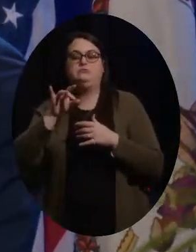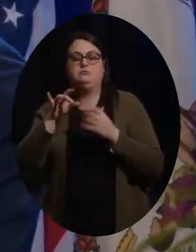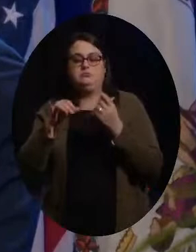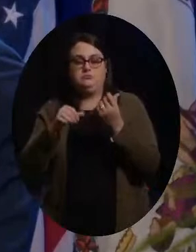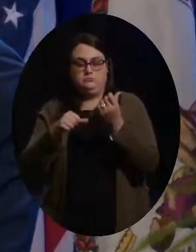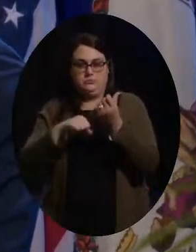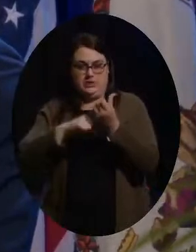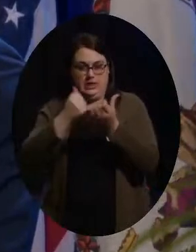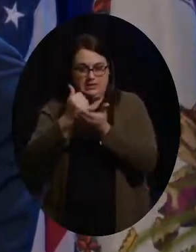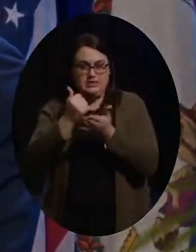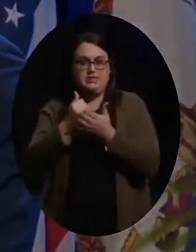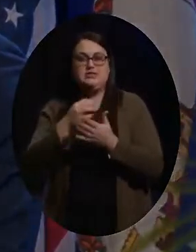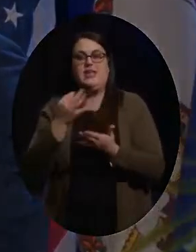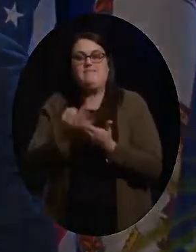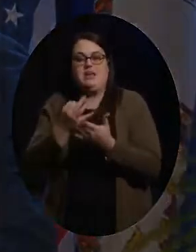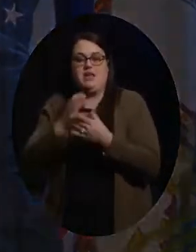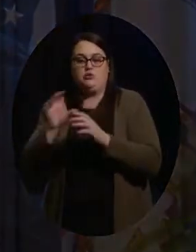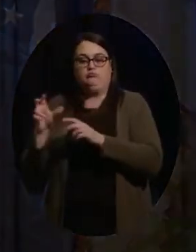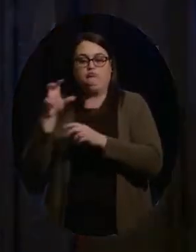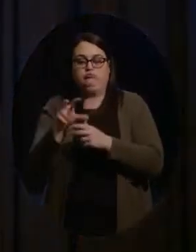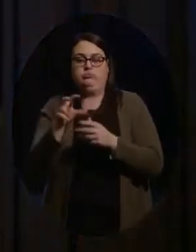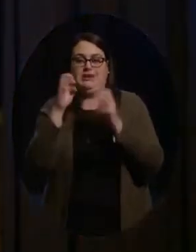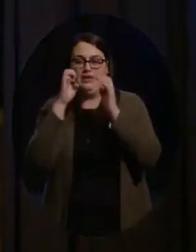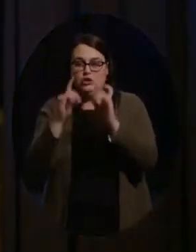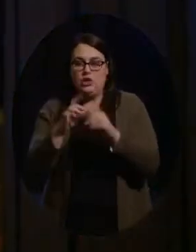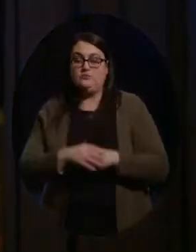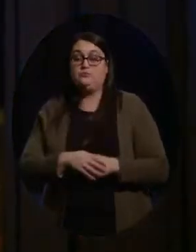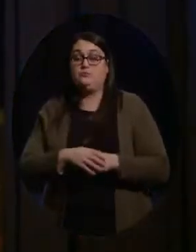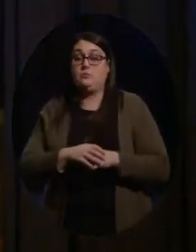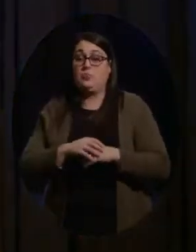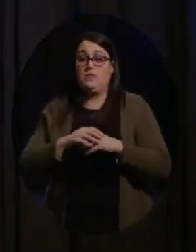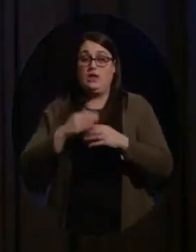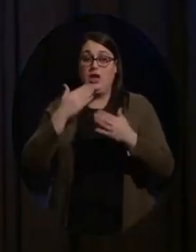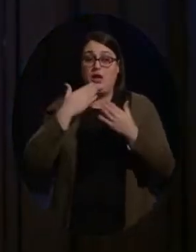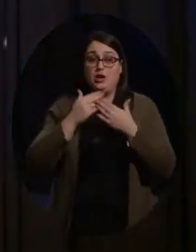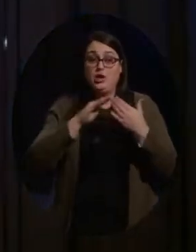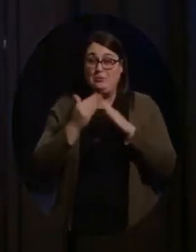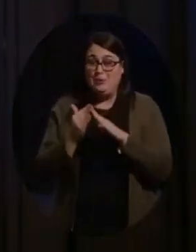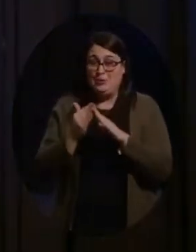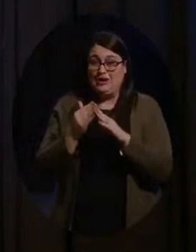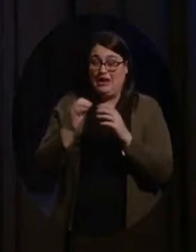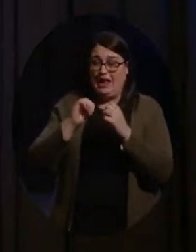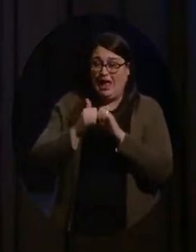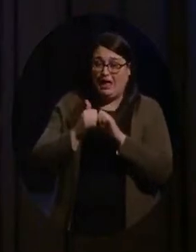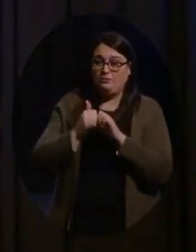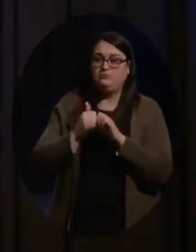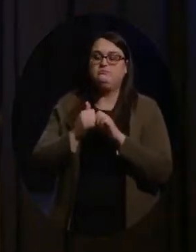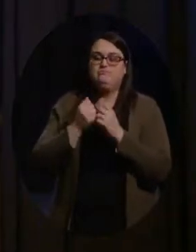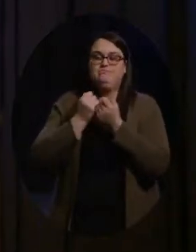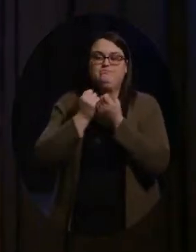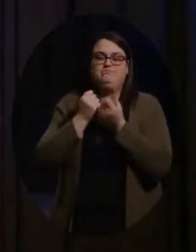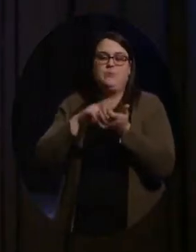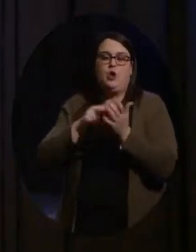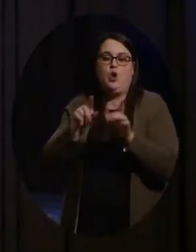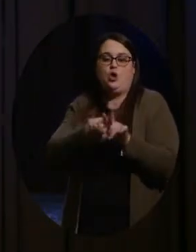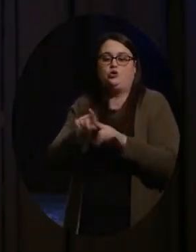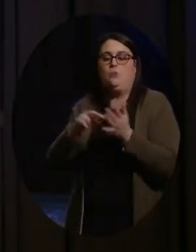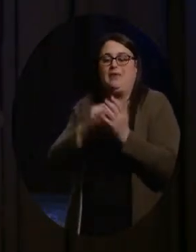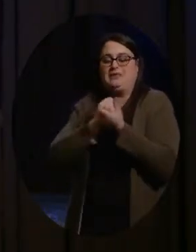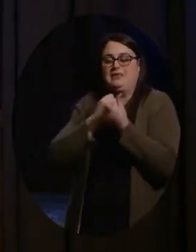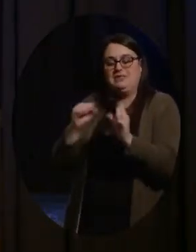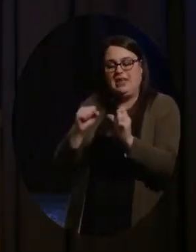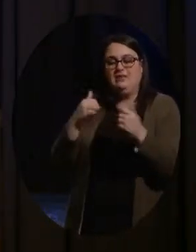empowerment education. The cornerstone of a thriving community is also a safe community